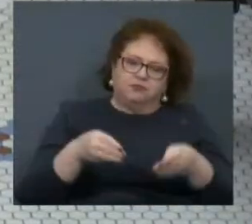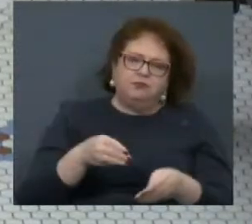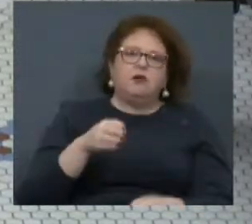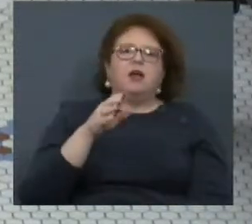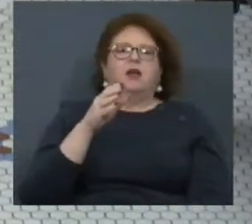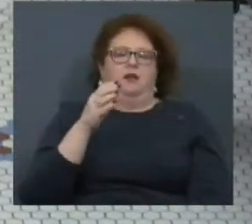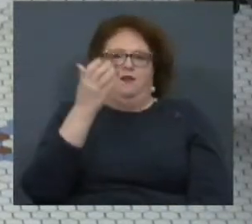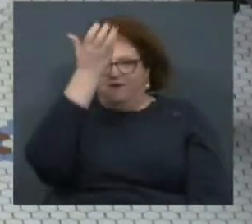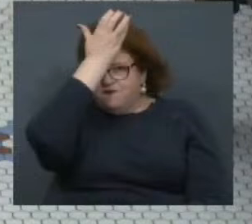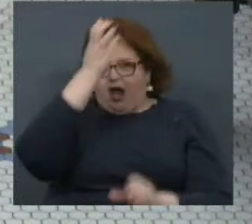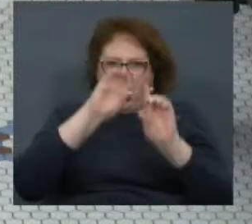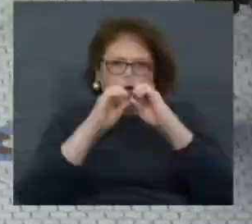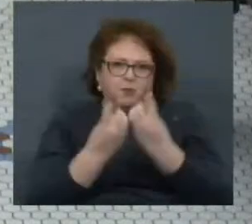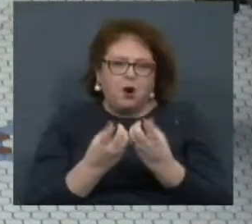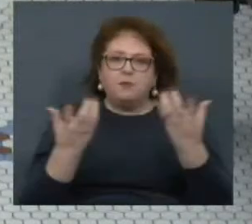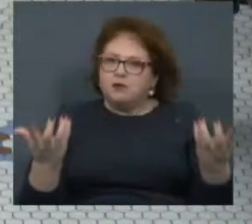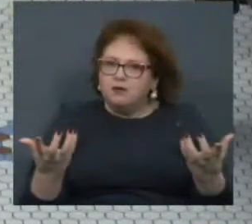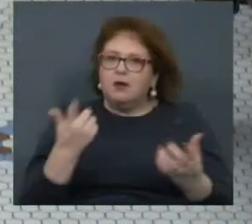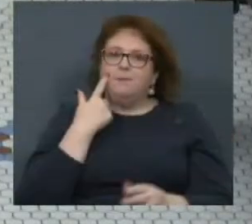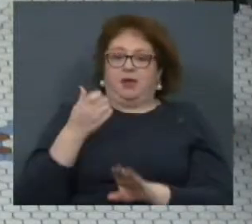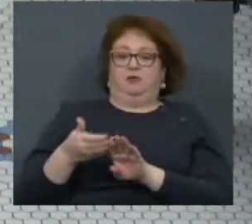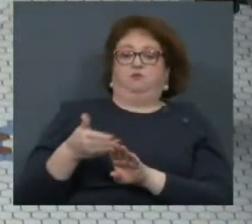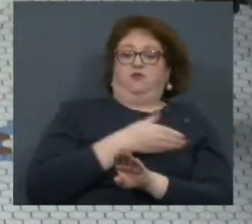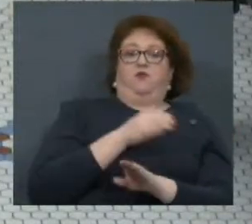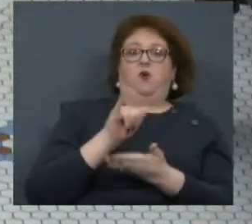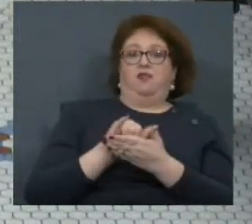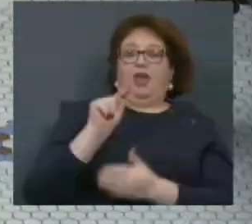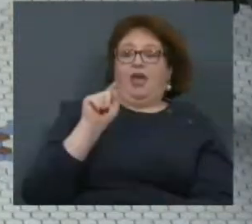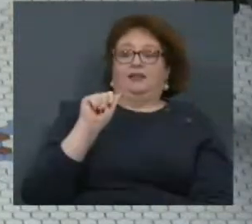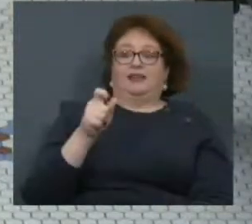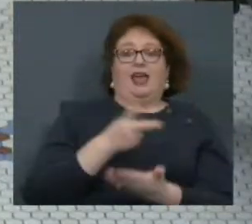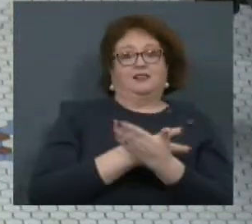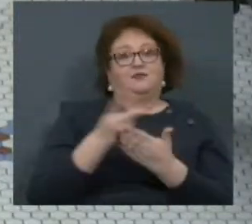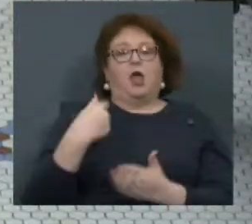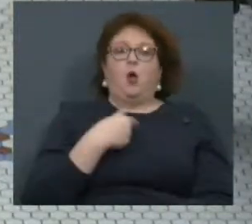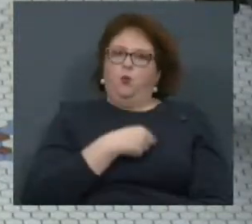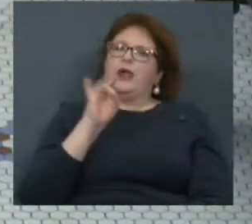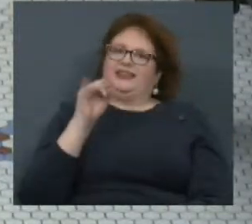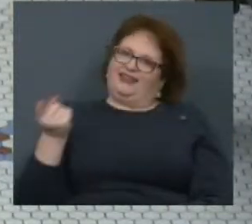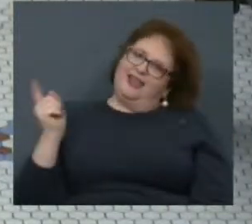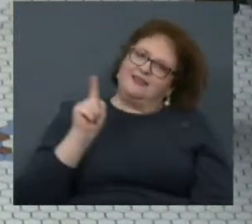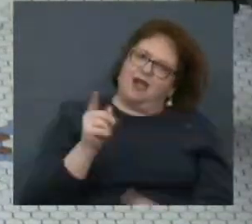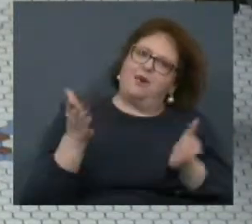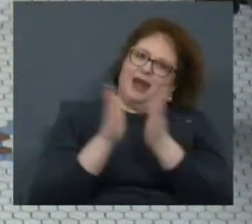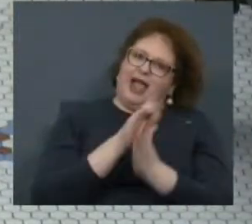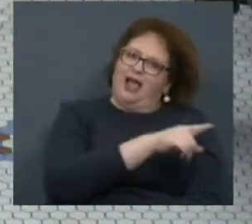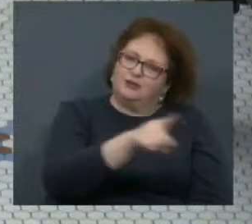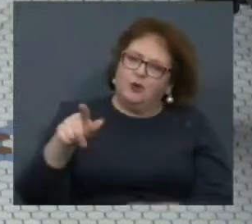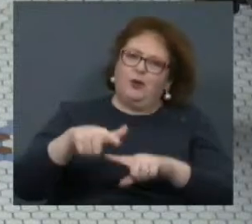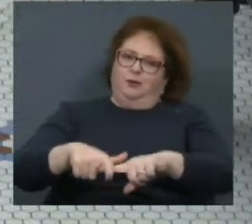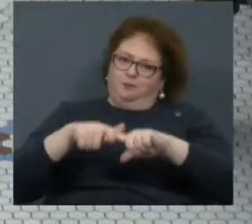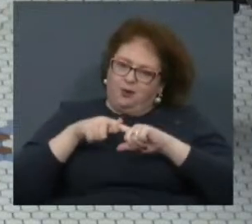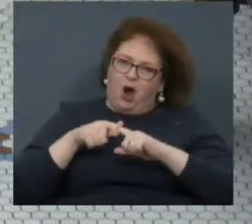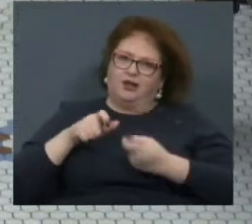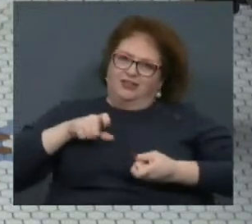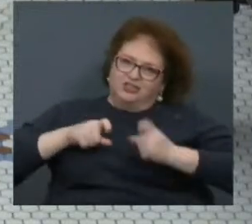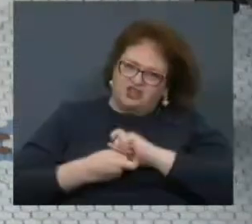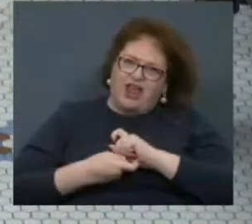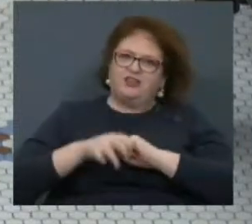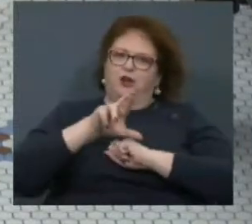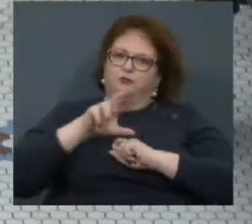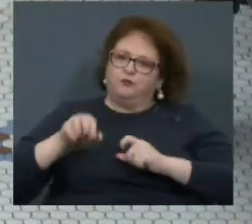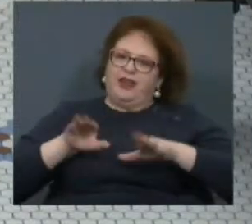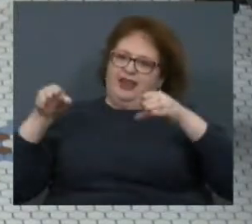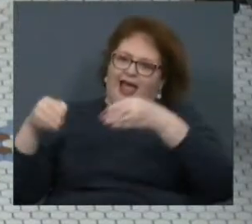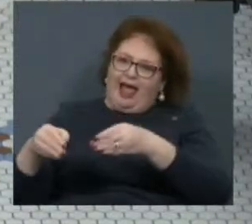also, prior to the tax failing, we did come before this board and ask you to pause and change it and reallocate it so